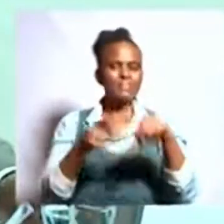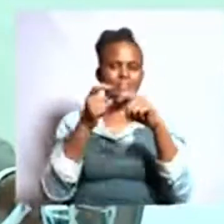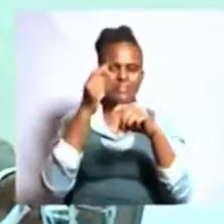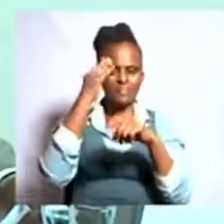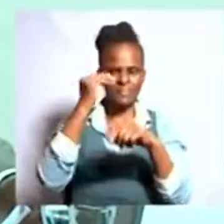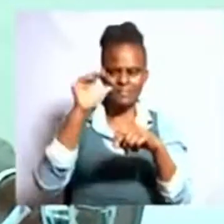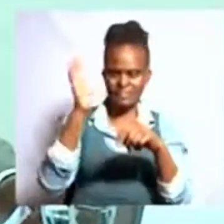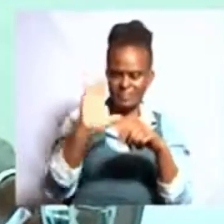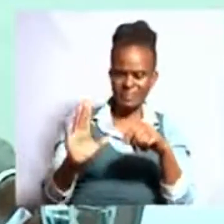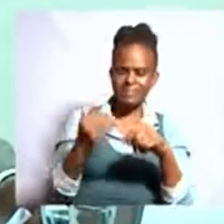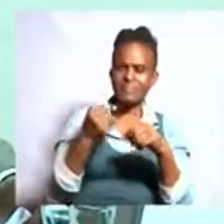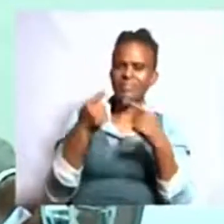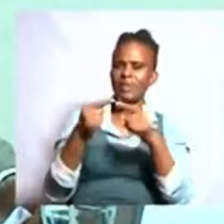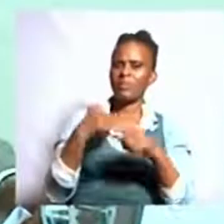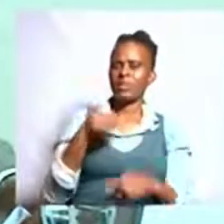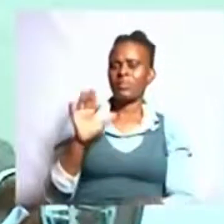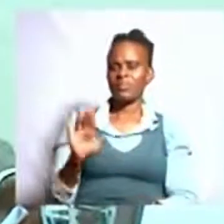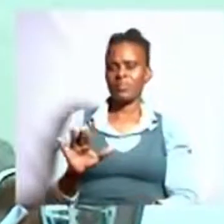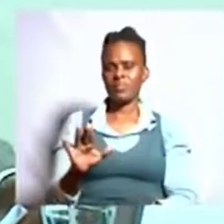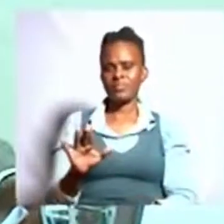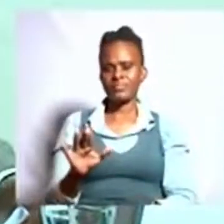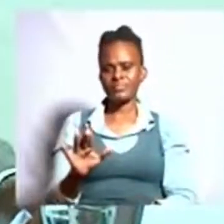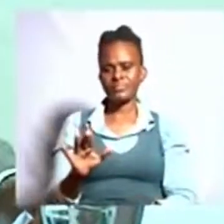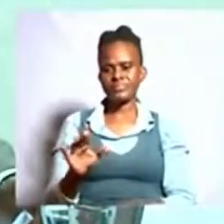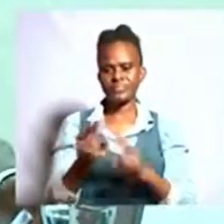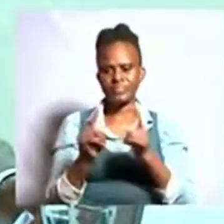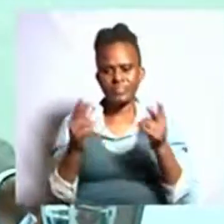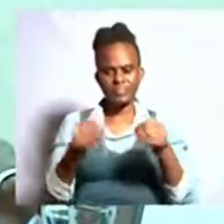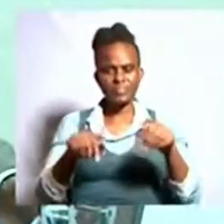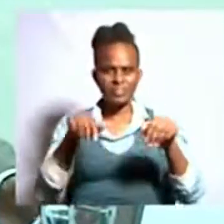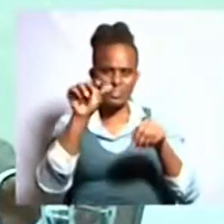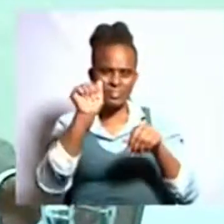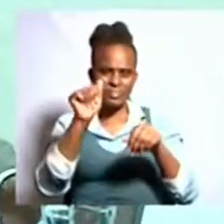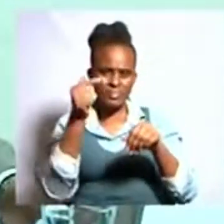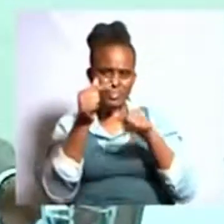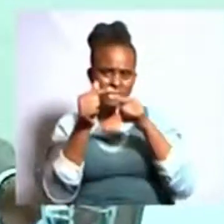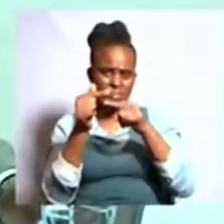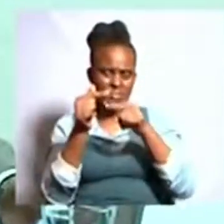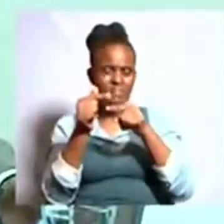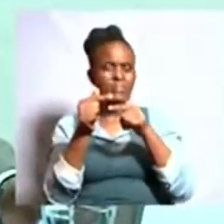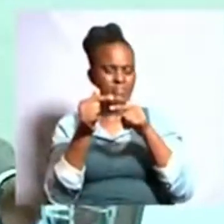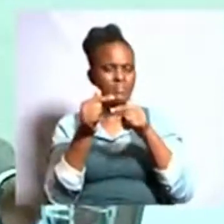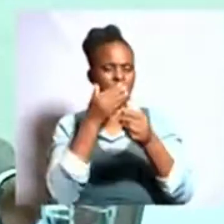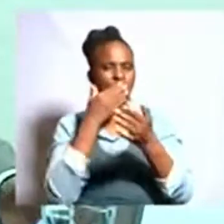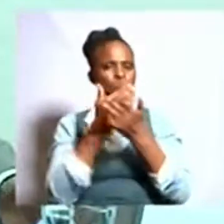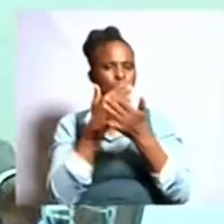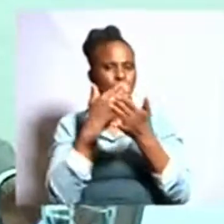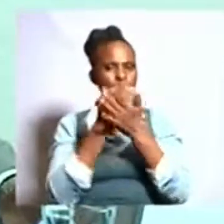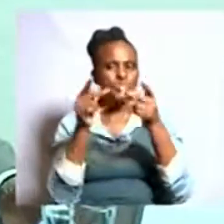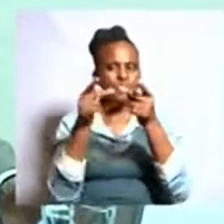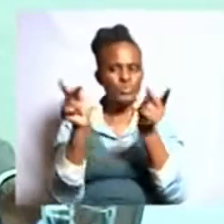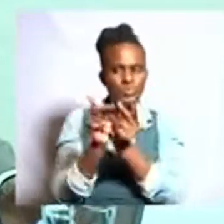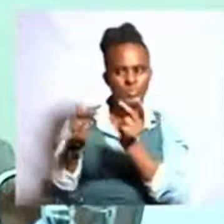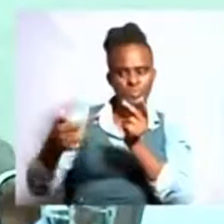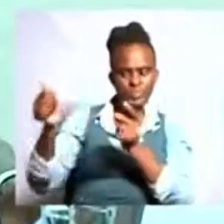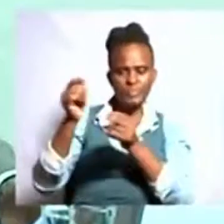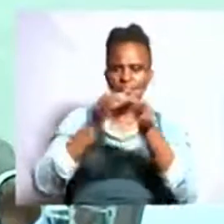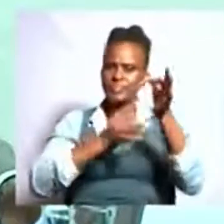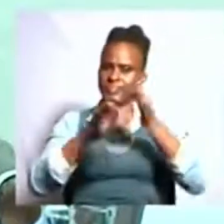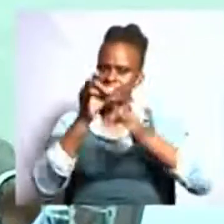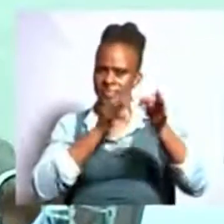never existed. So, Auditor General would be in a very good position to